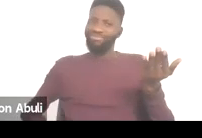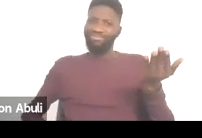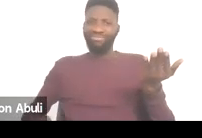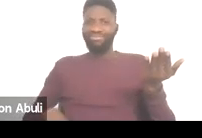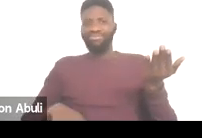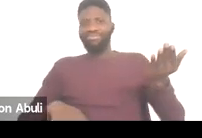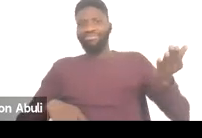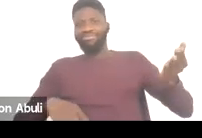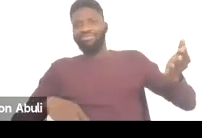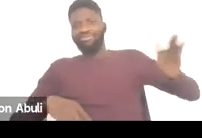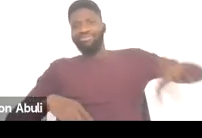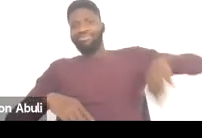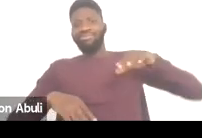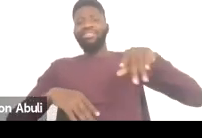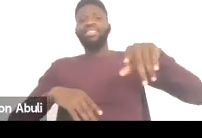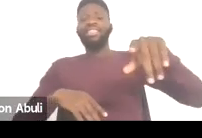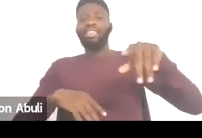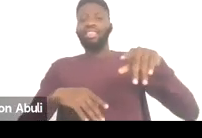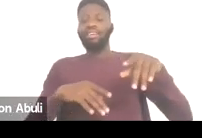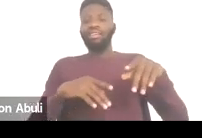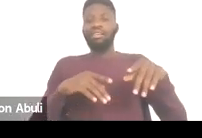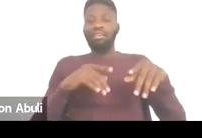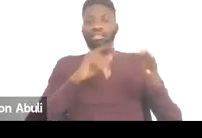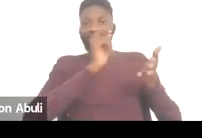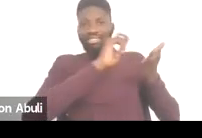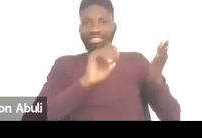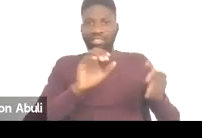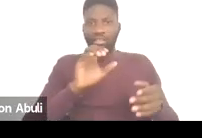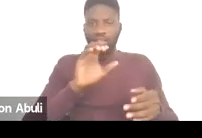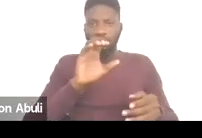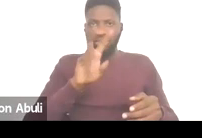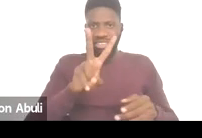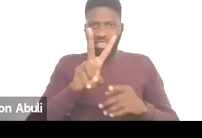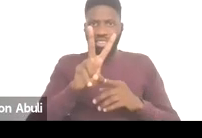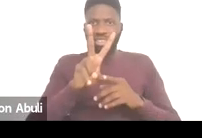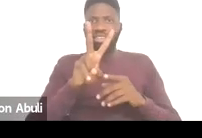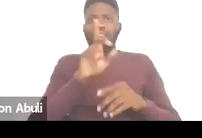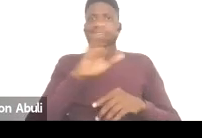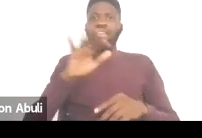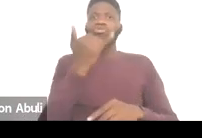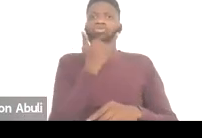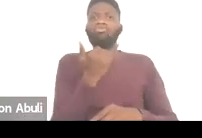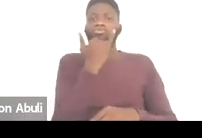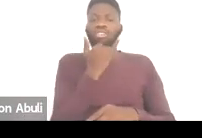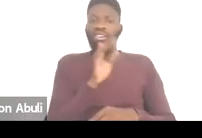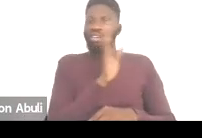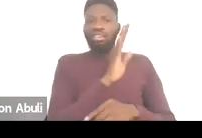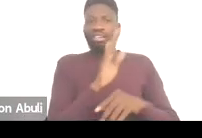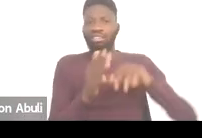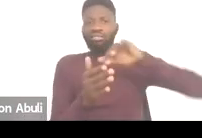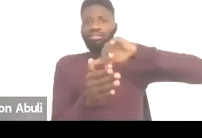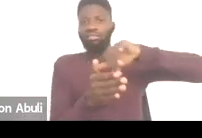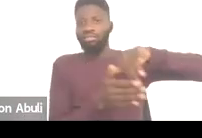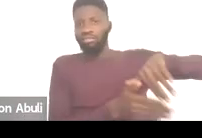hapa. By the first thing ameandika curriculum vitae vibaya. huyo wacha tumweke kando hadi